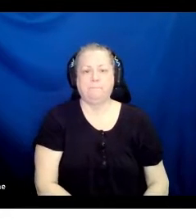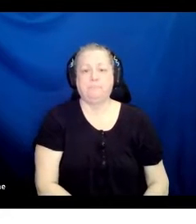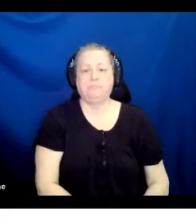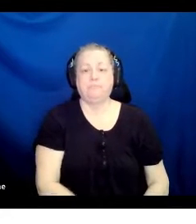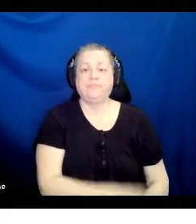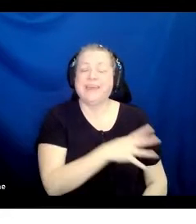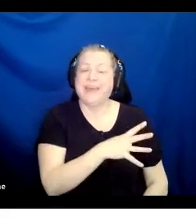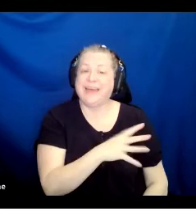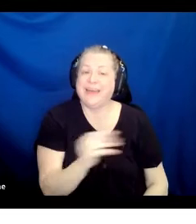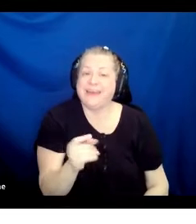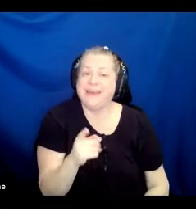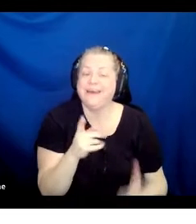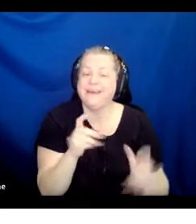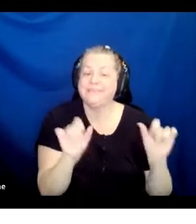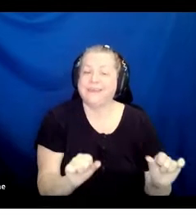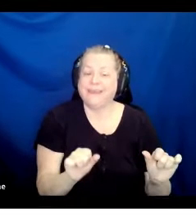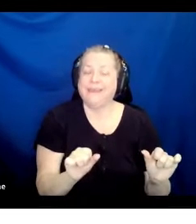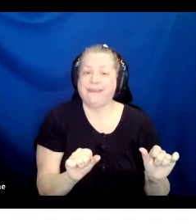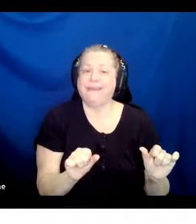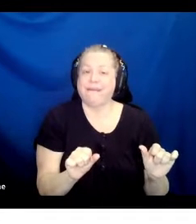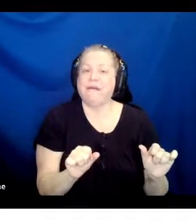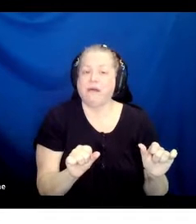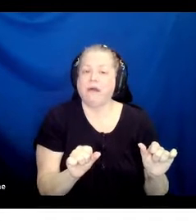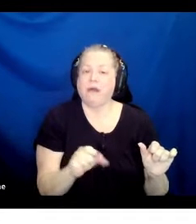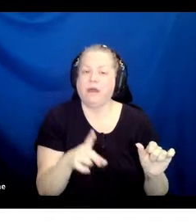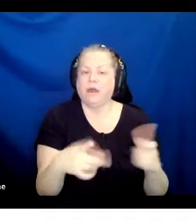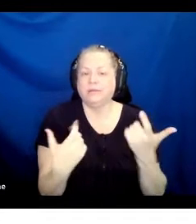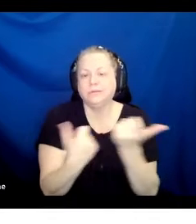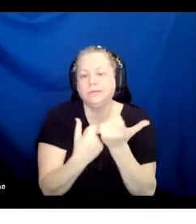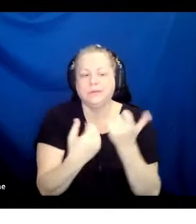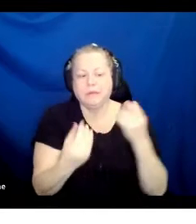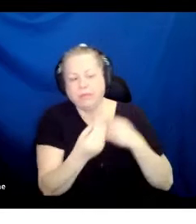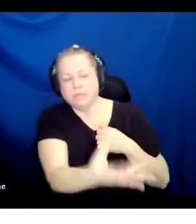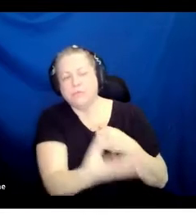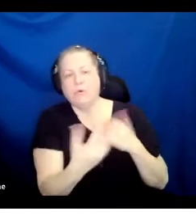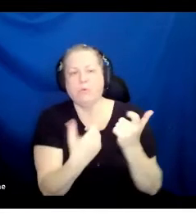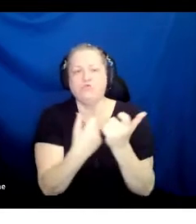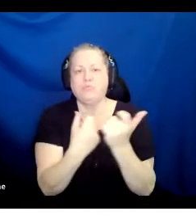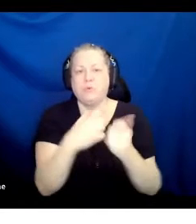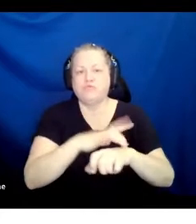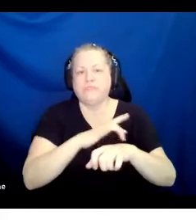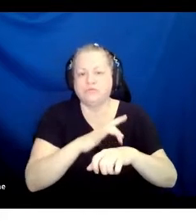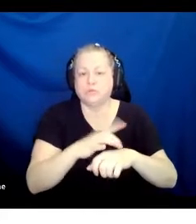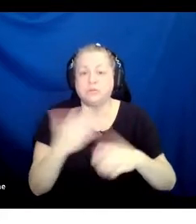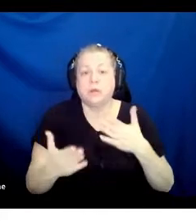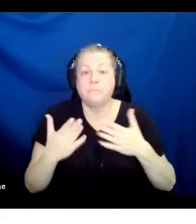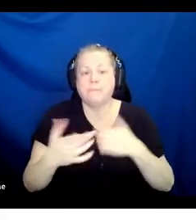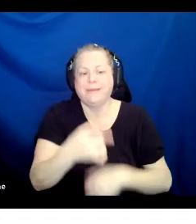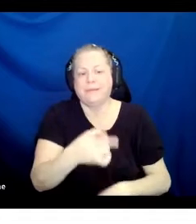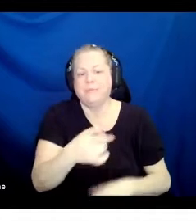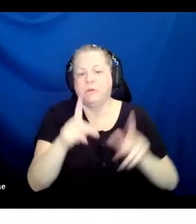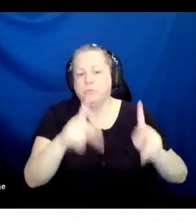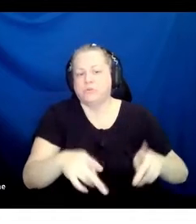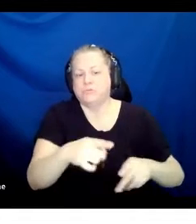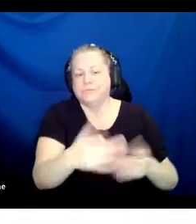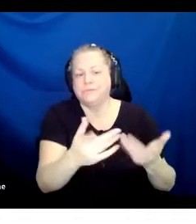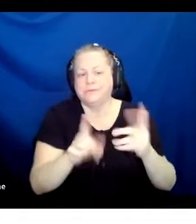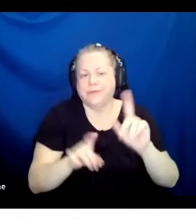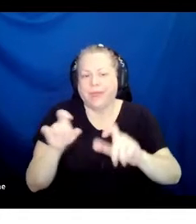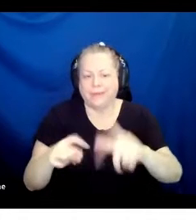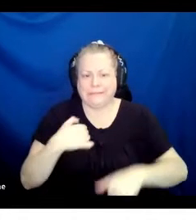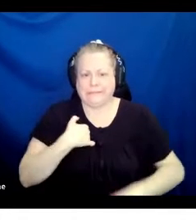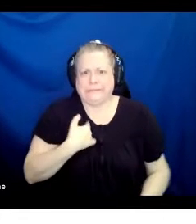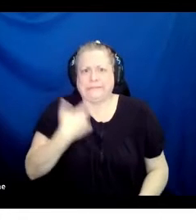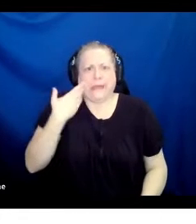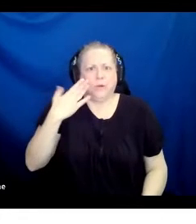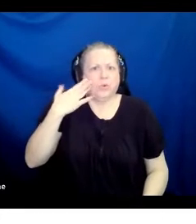And you could also connect them with support resources. If there's an area that a member is asking about that you cannot